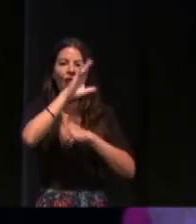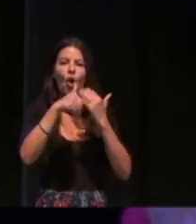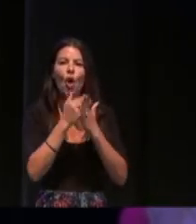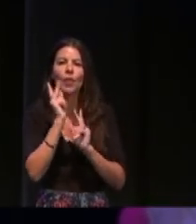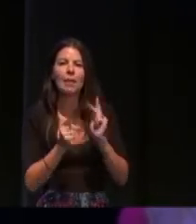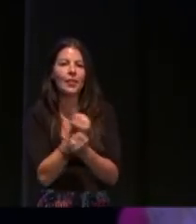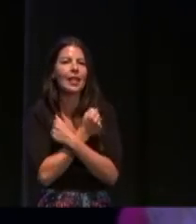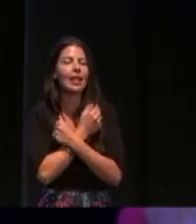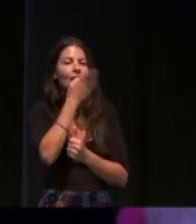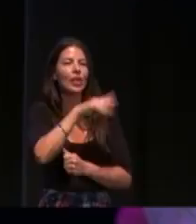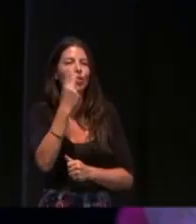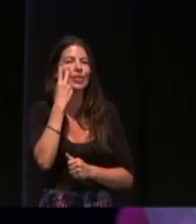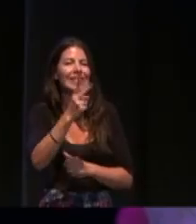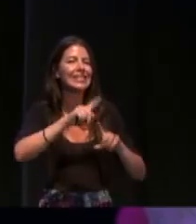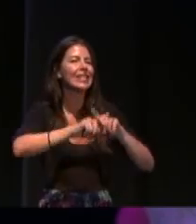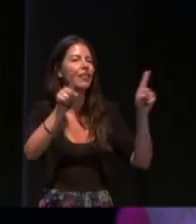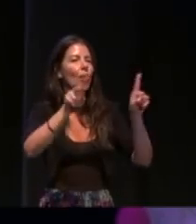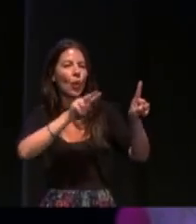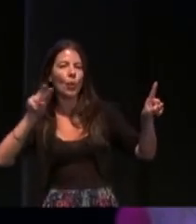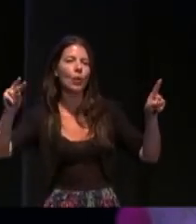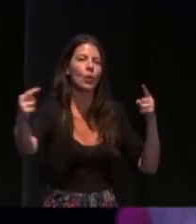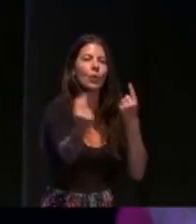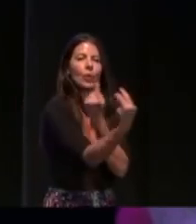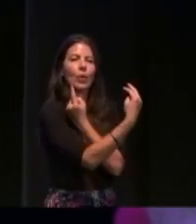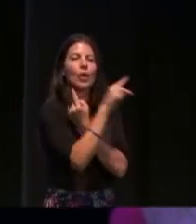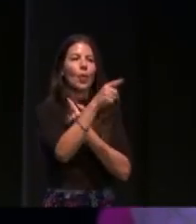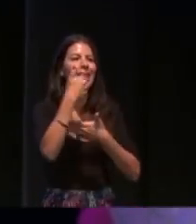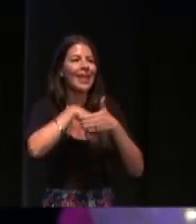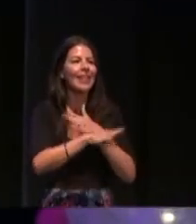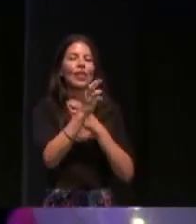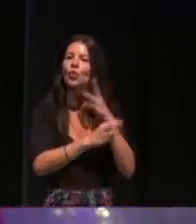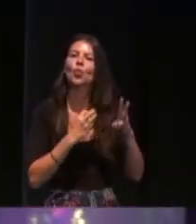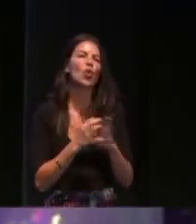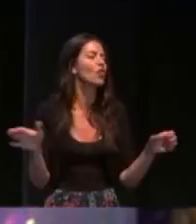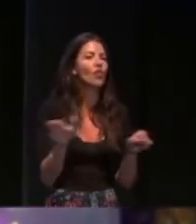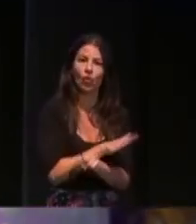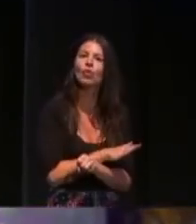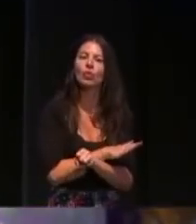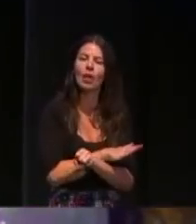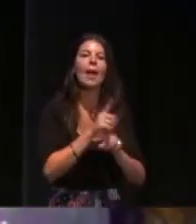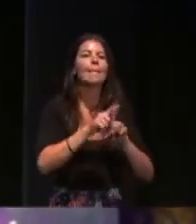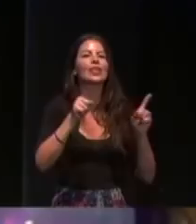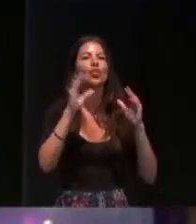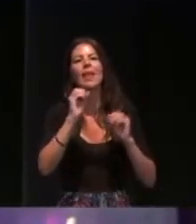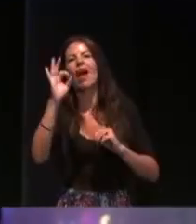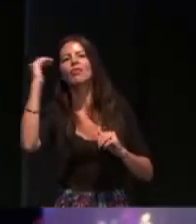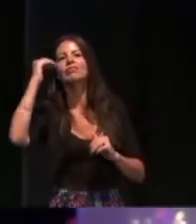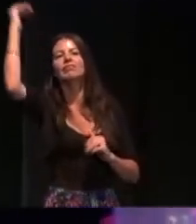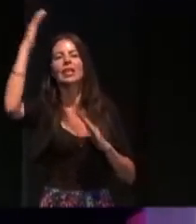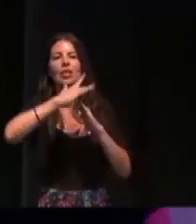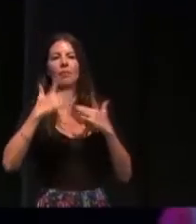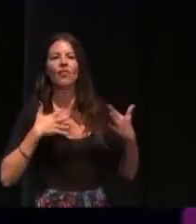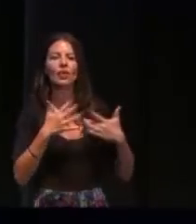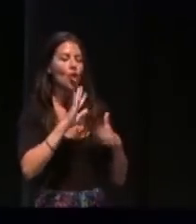God. You'll begin to see differently. And you'll be in the world full on, but you'll be of a higher frequency.